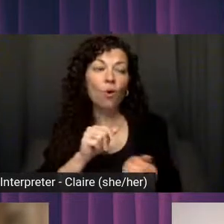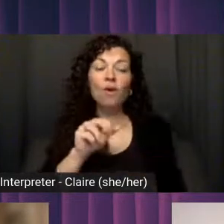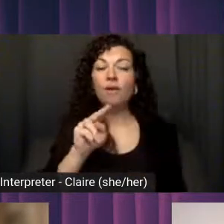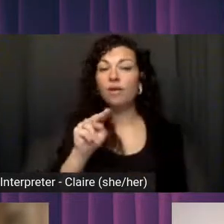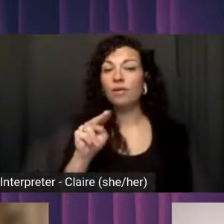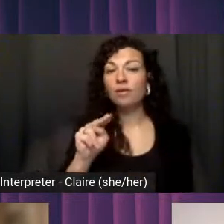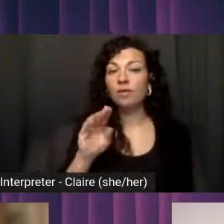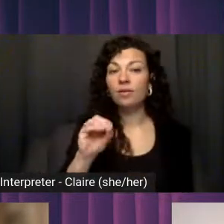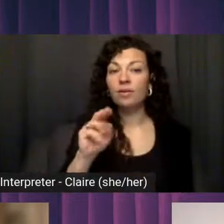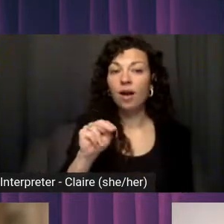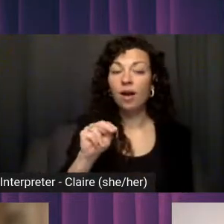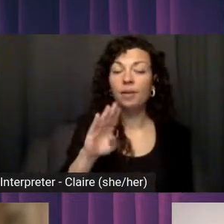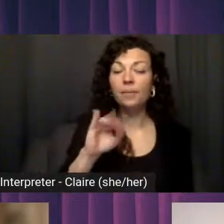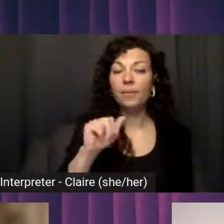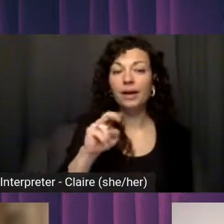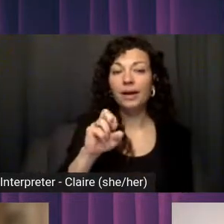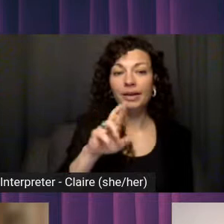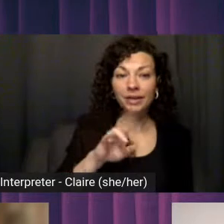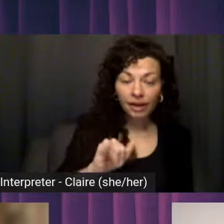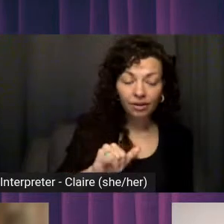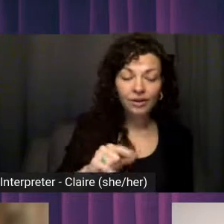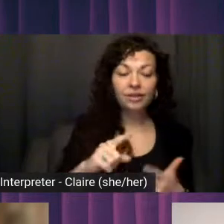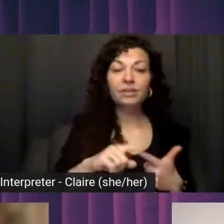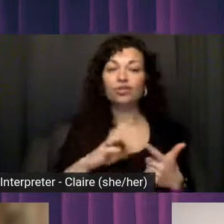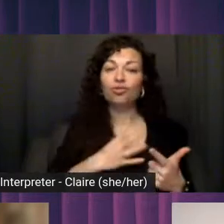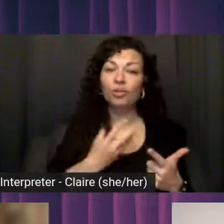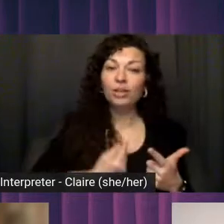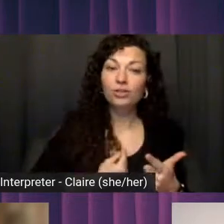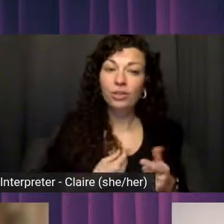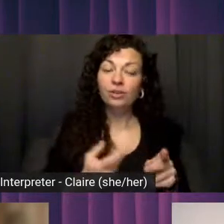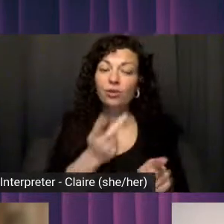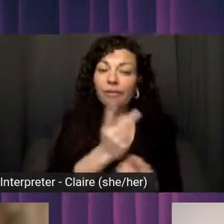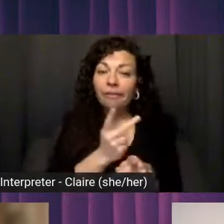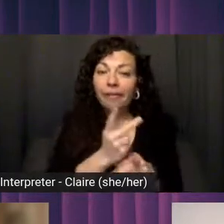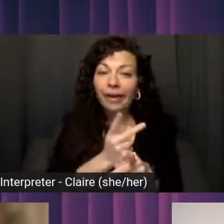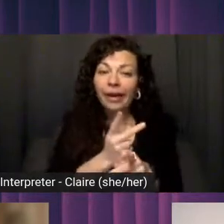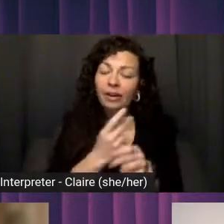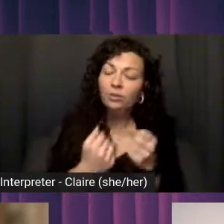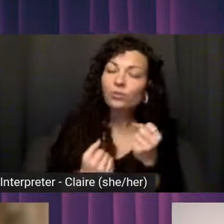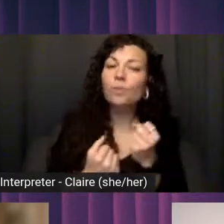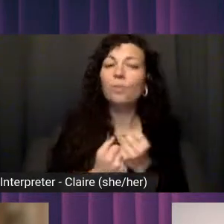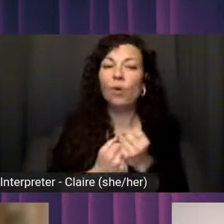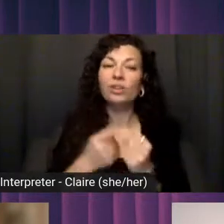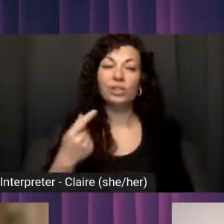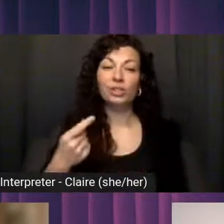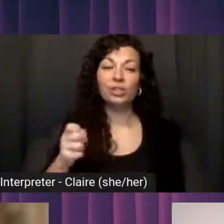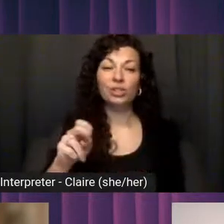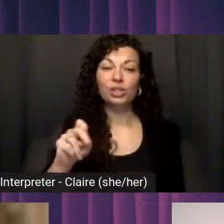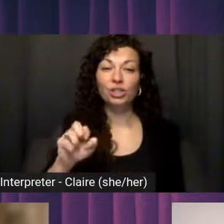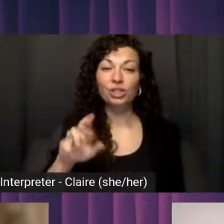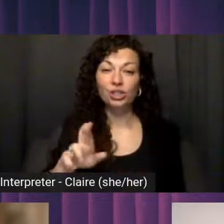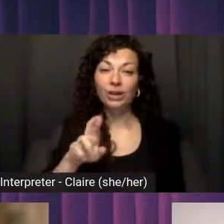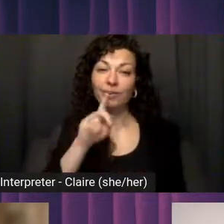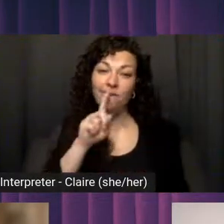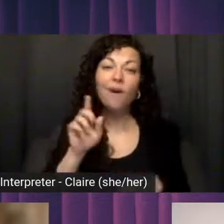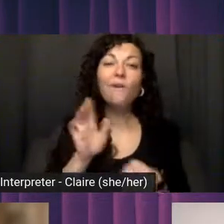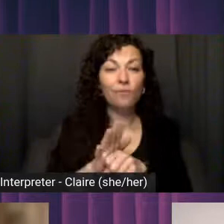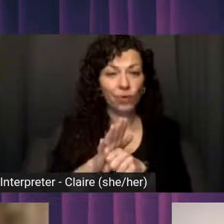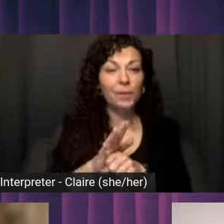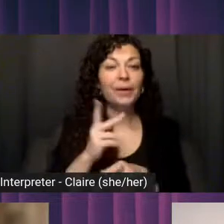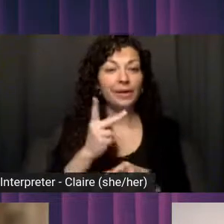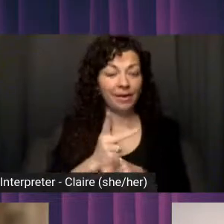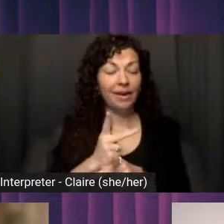primary care as well as gender affirming specific health care. So if folks have questions about those things, please go check out our